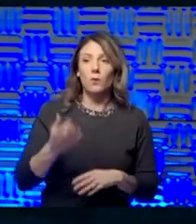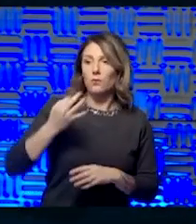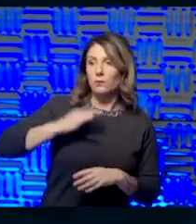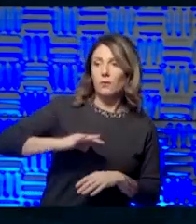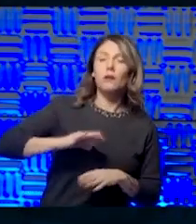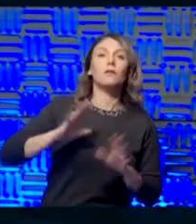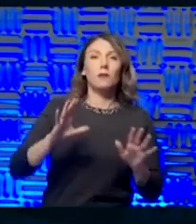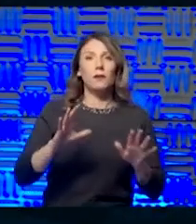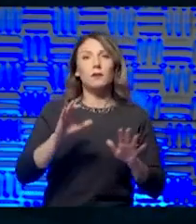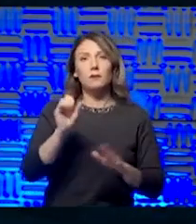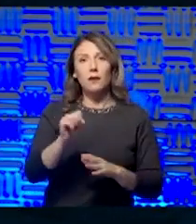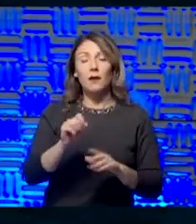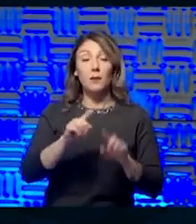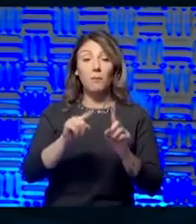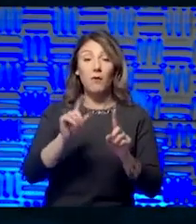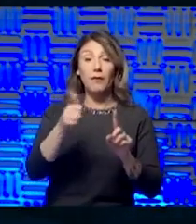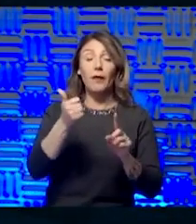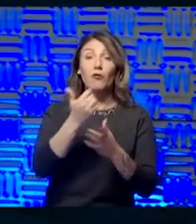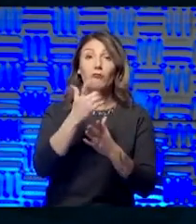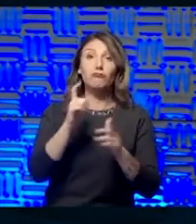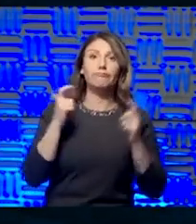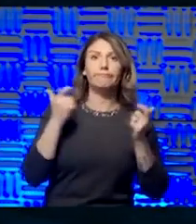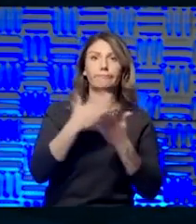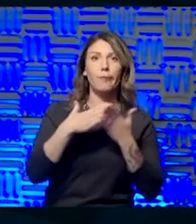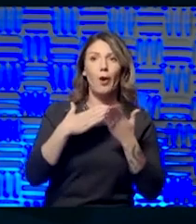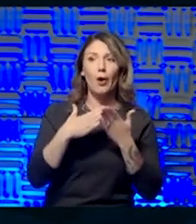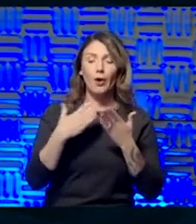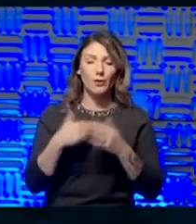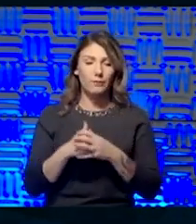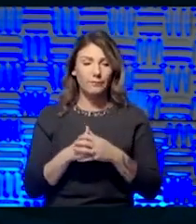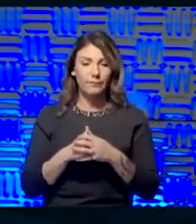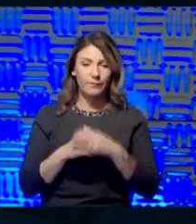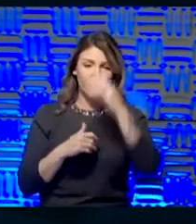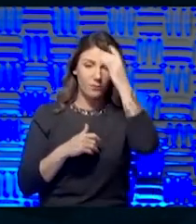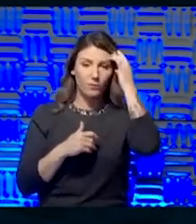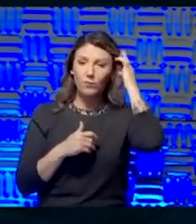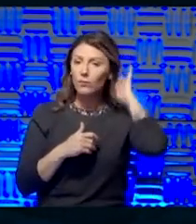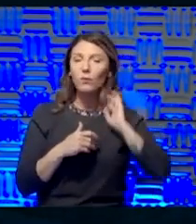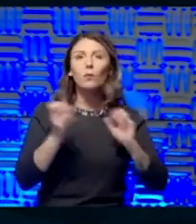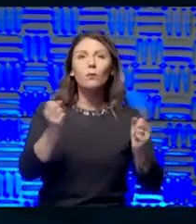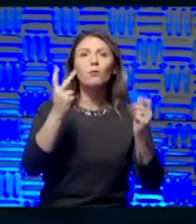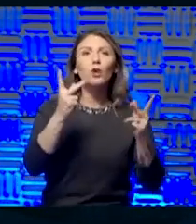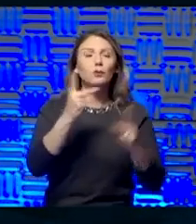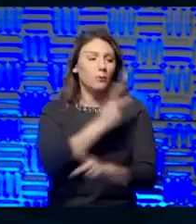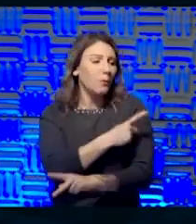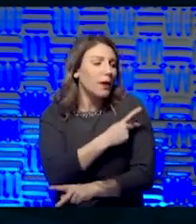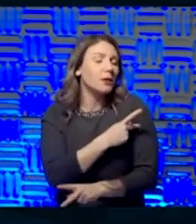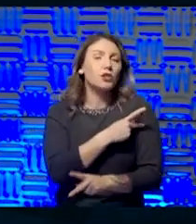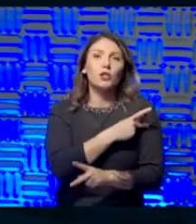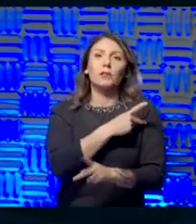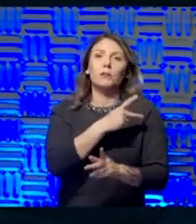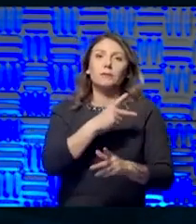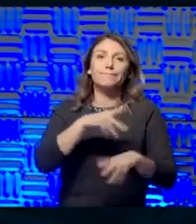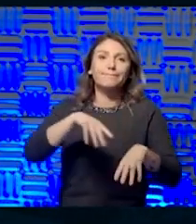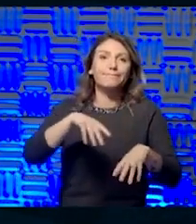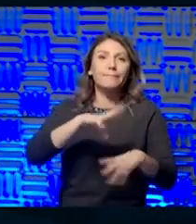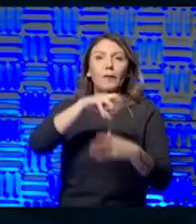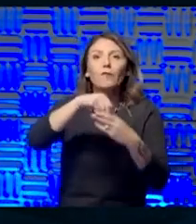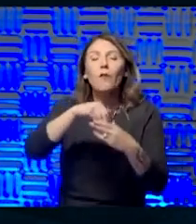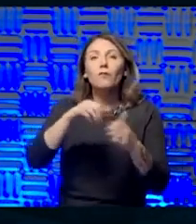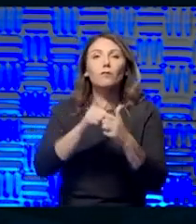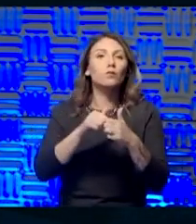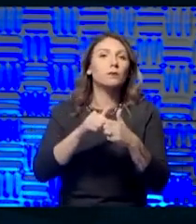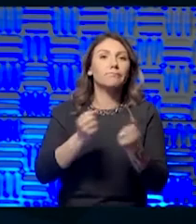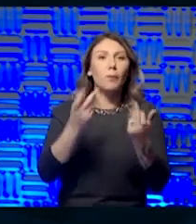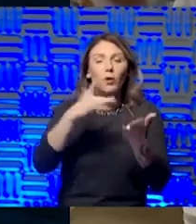Now, the other big part of all this is we were enrolling multiple patients in different drug trials, because that's the